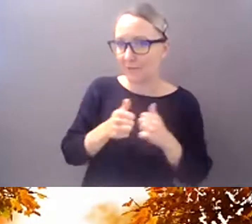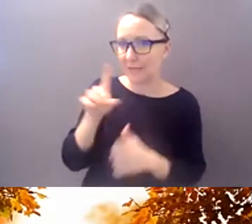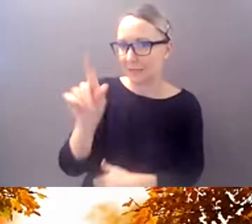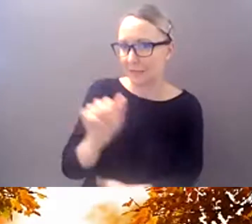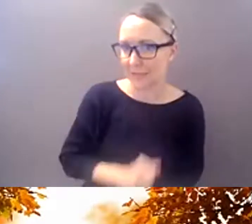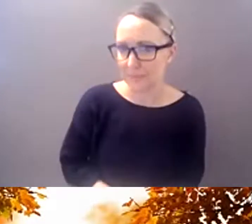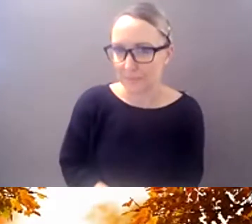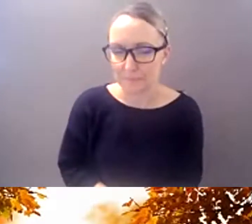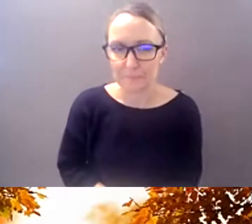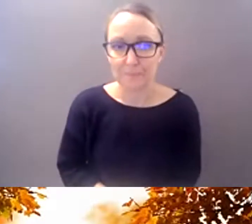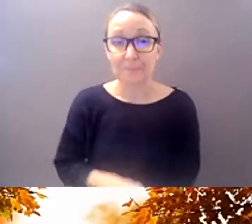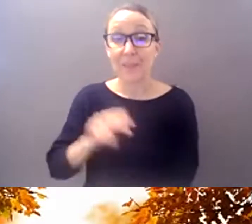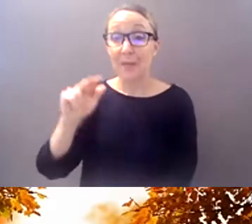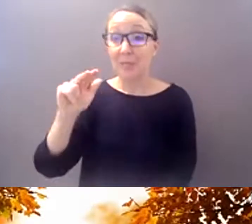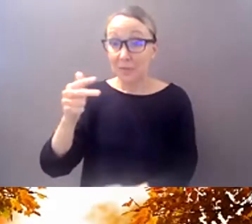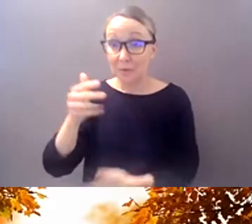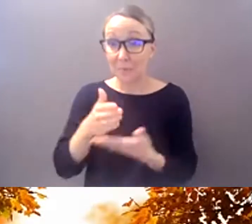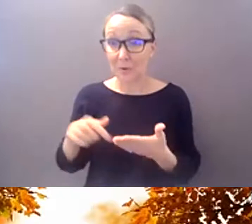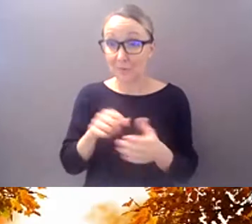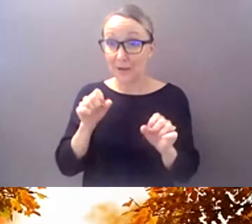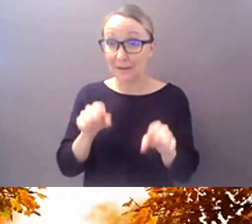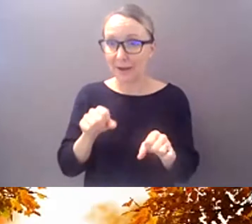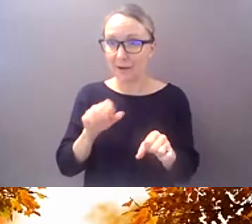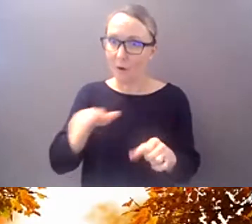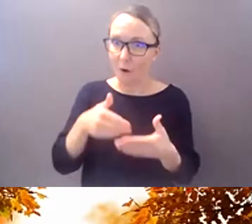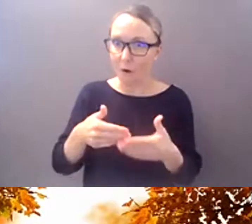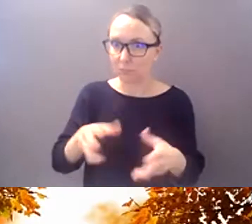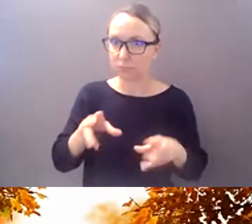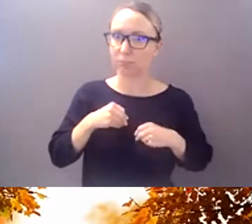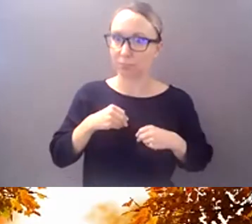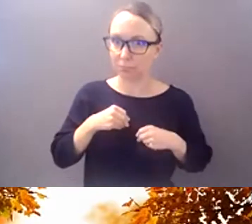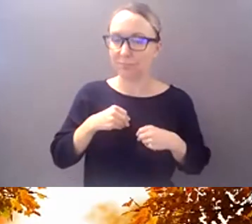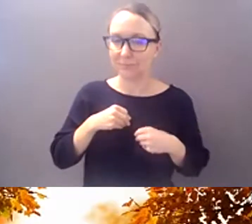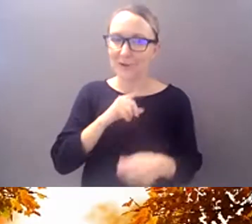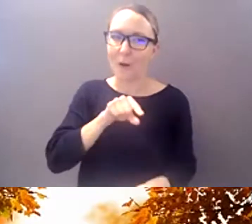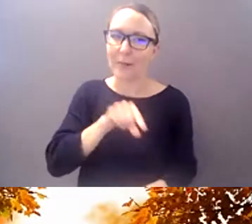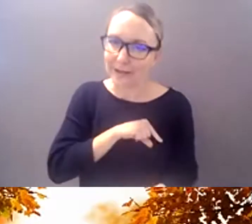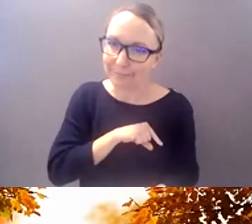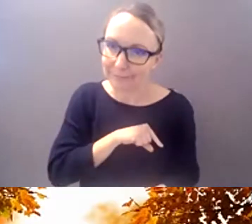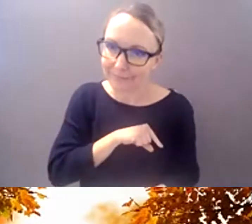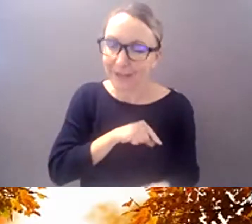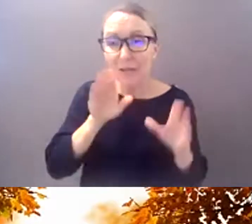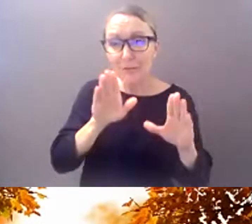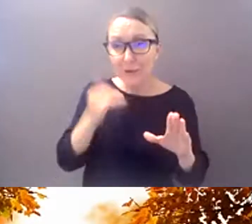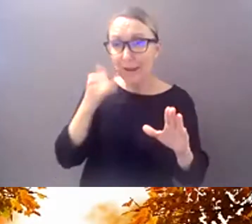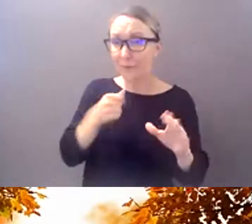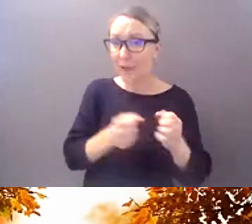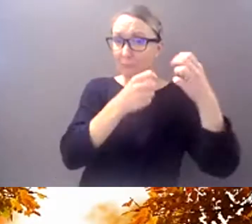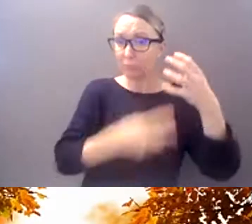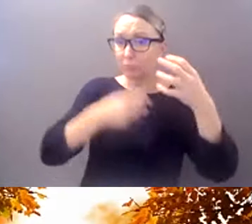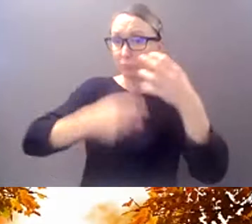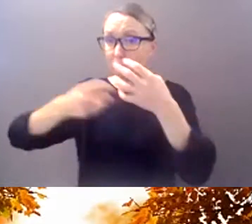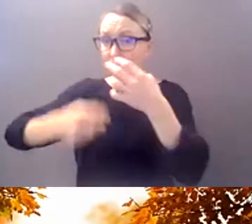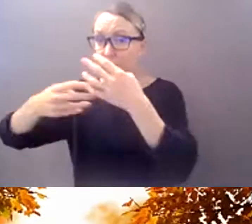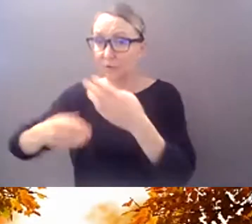A third feature that we can all align around is quality. It's great that we have a vast array of services to offer, but what's the quality of